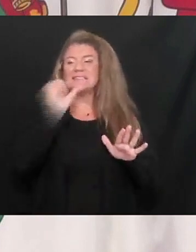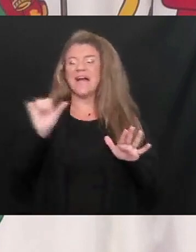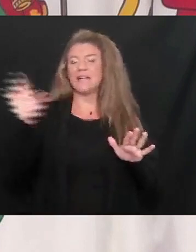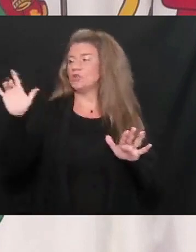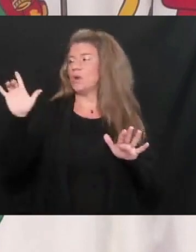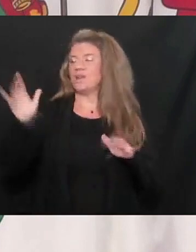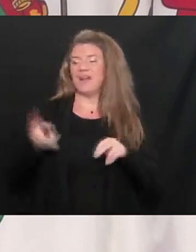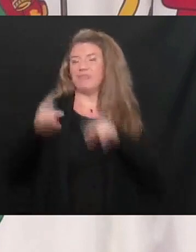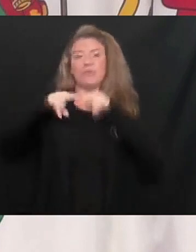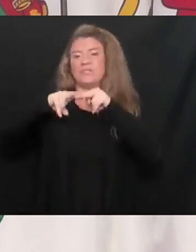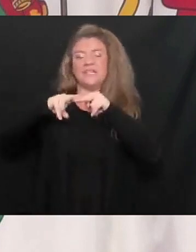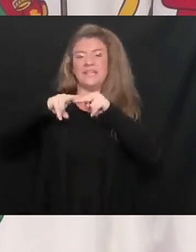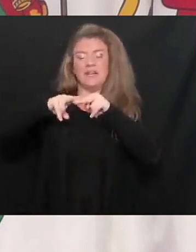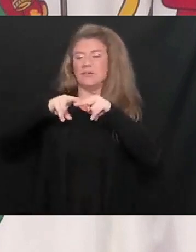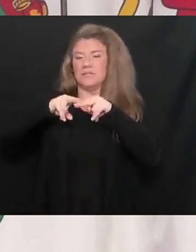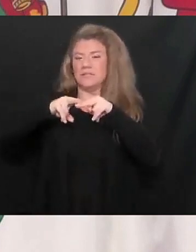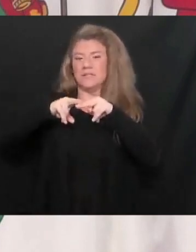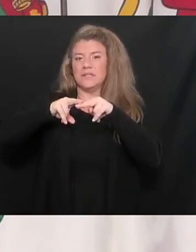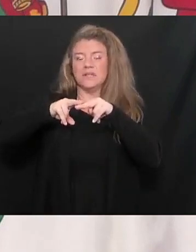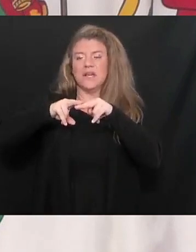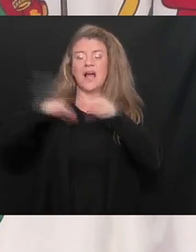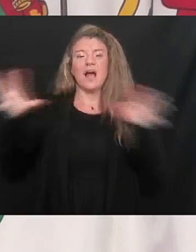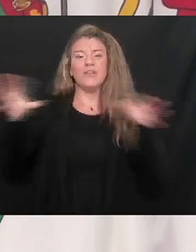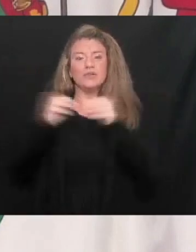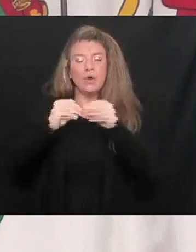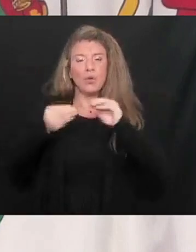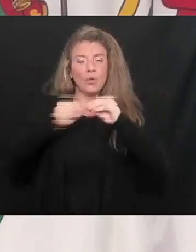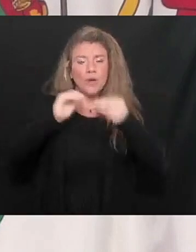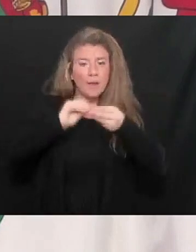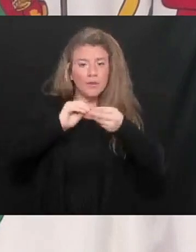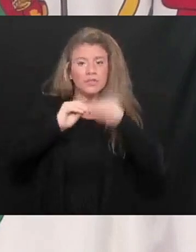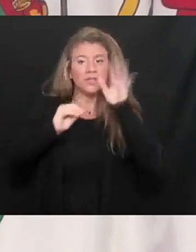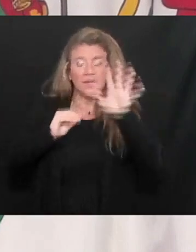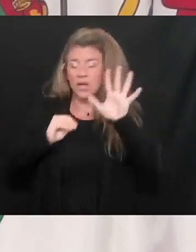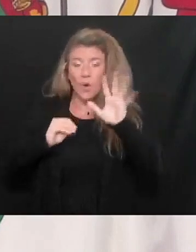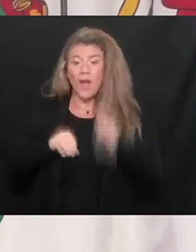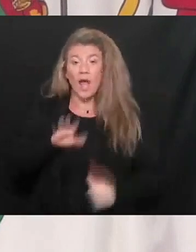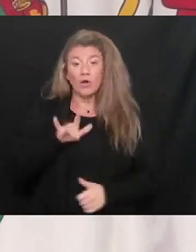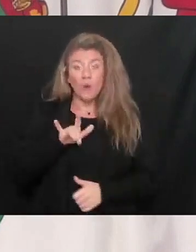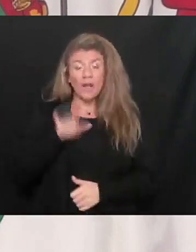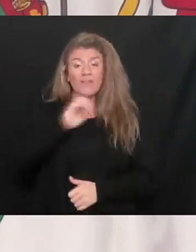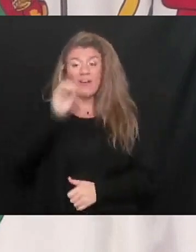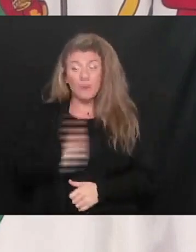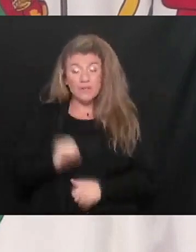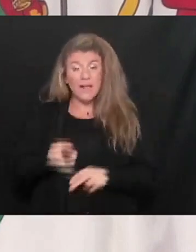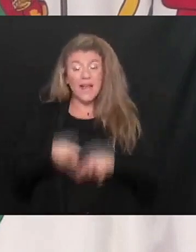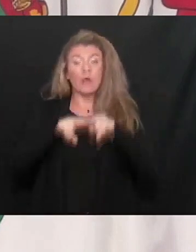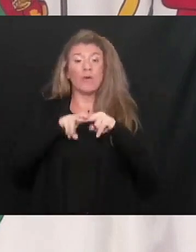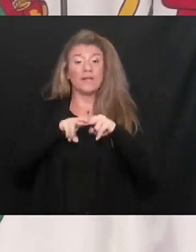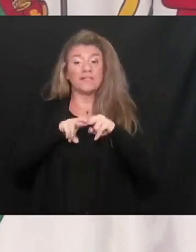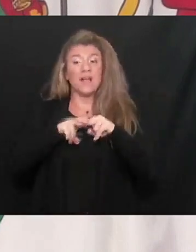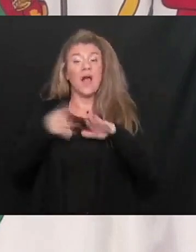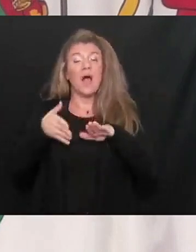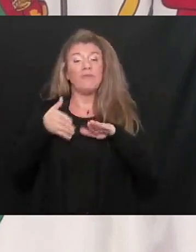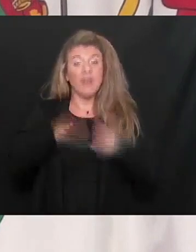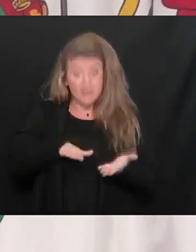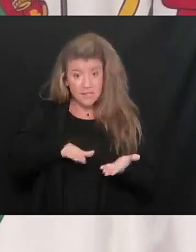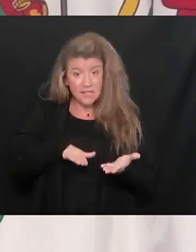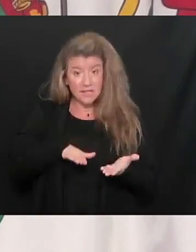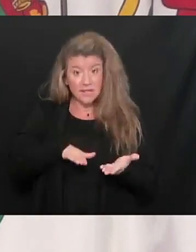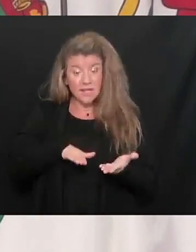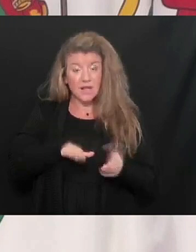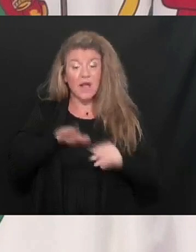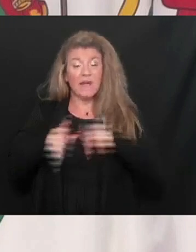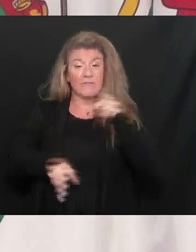of the total numbers or whatever. It is a 25% increase of deaths